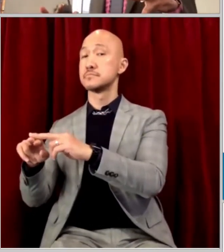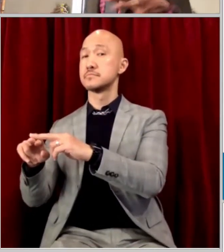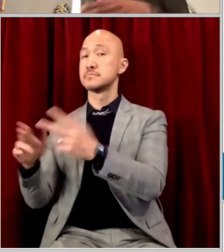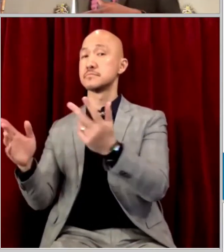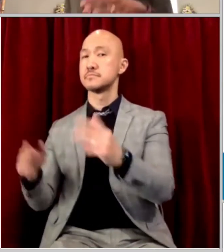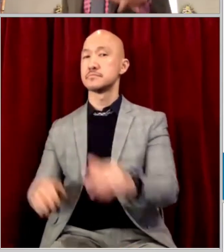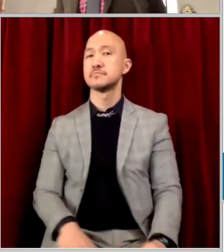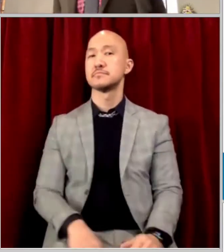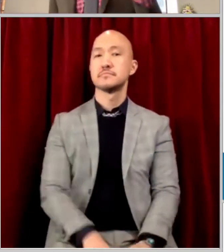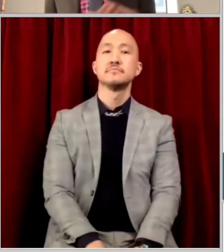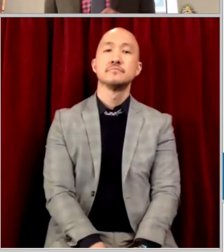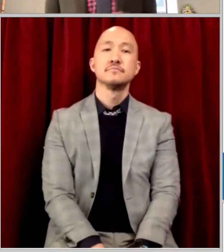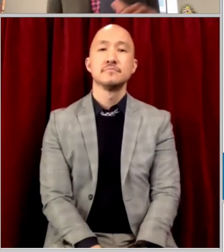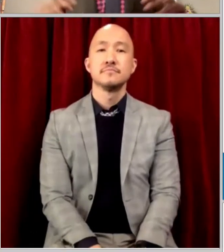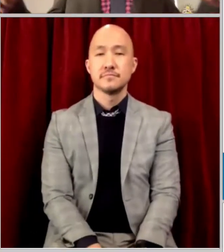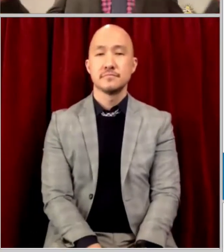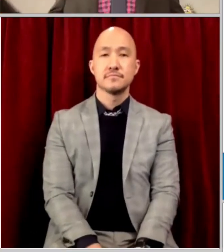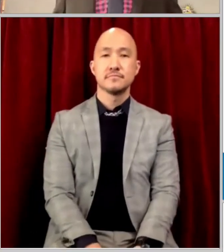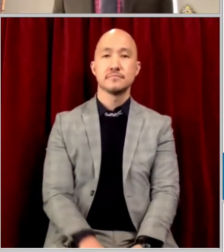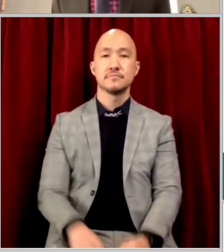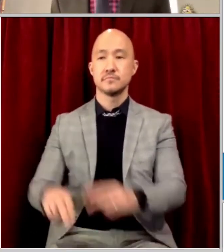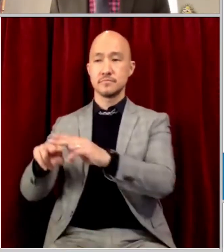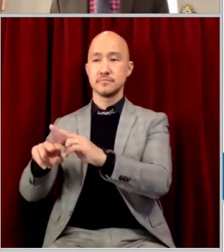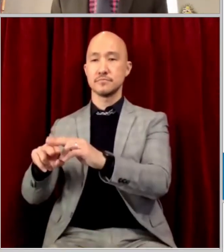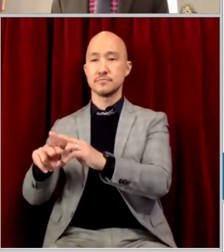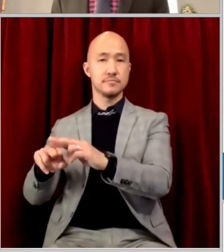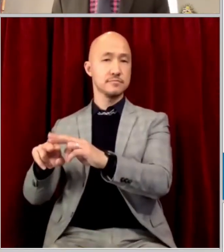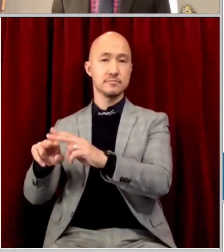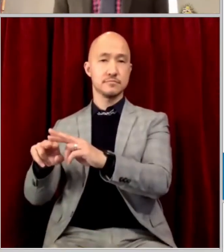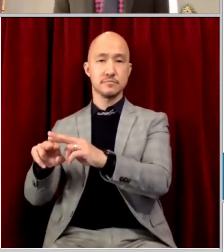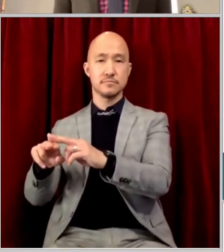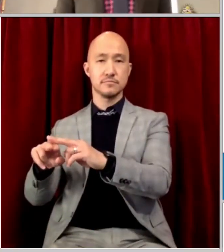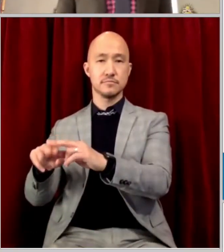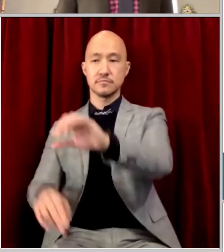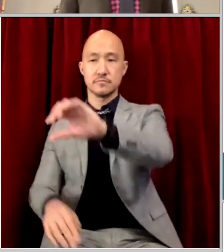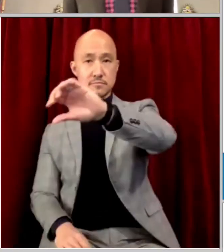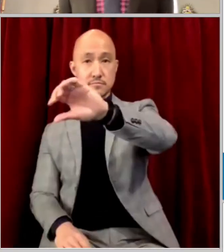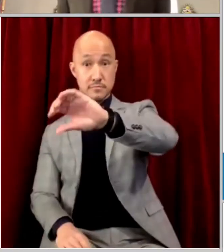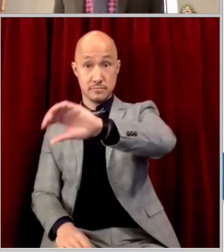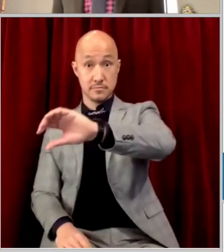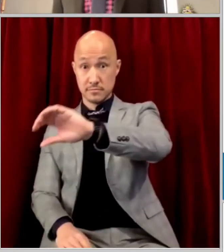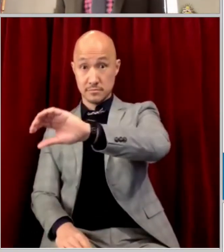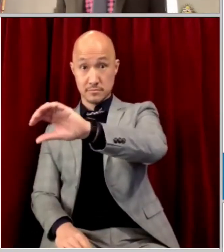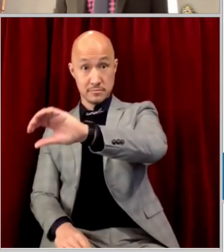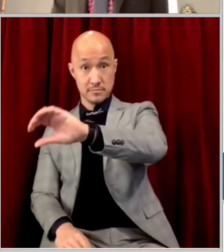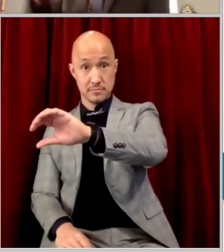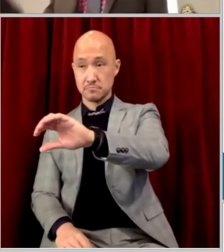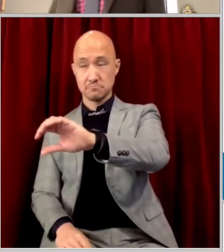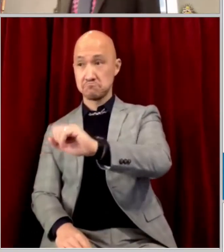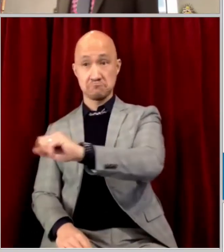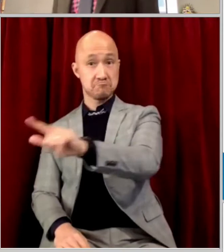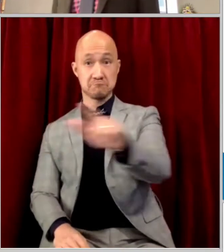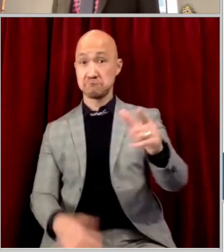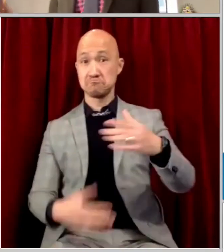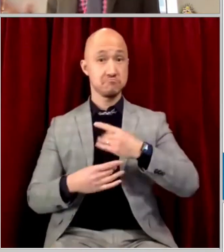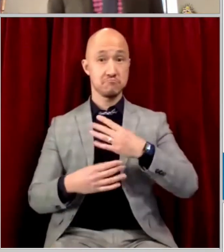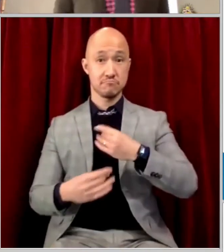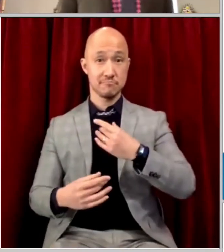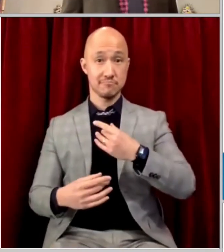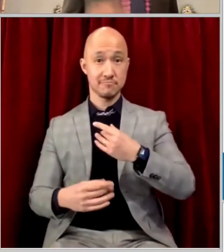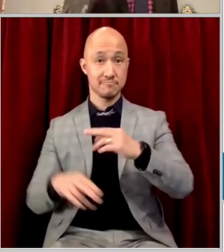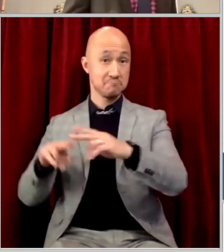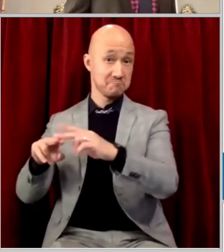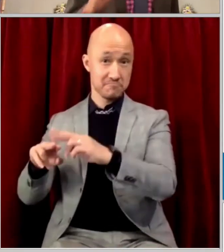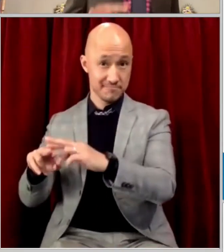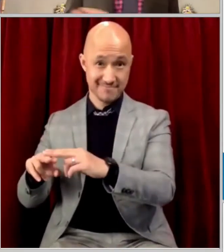think about it in three different ways. The first way is as a seasoning, right? Everybody loves salt. I don't care who you are. You love